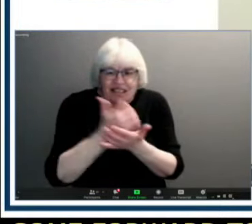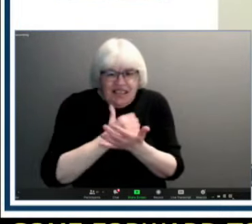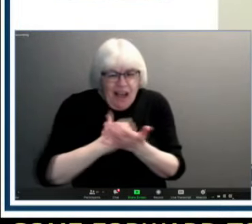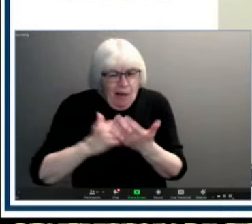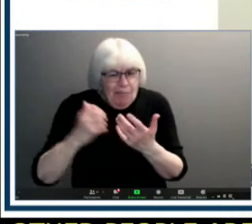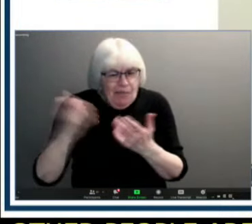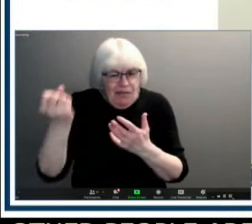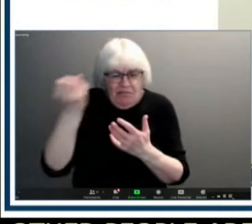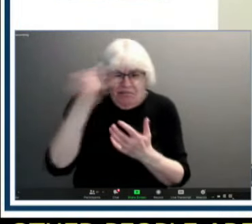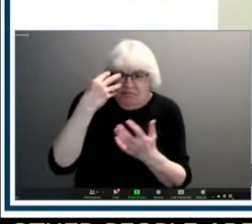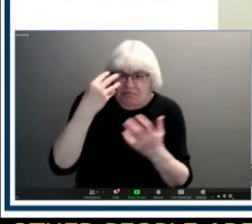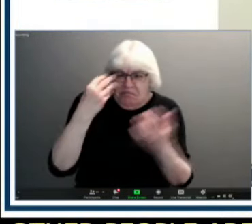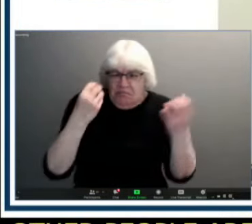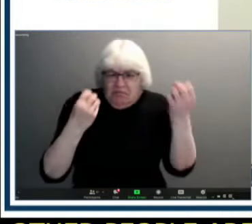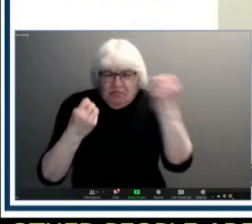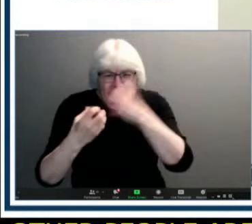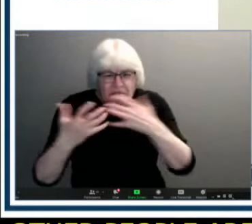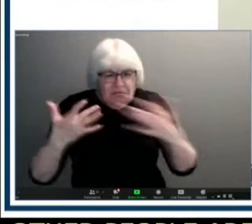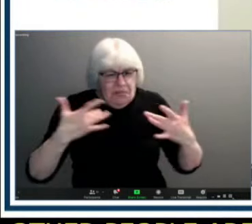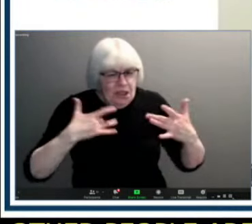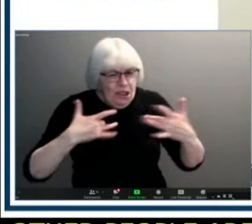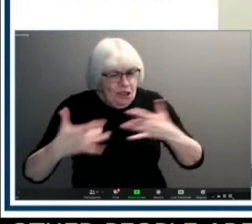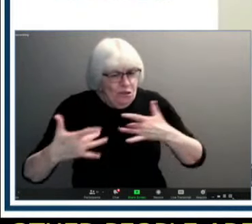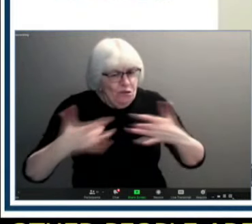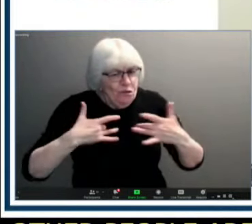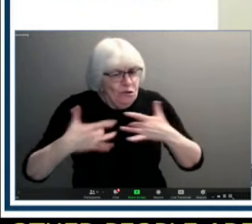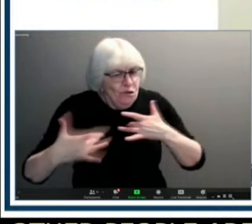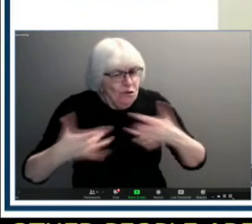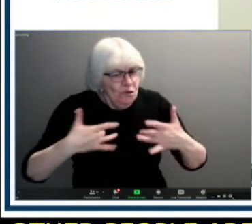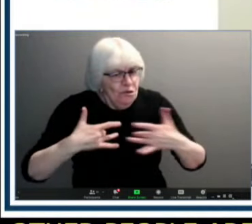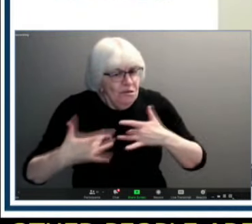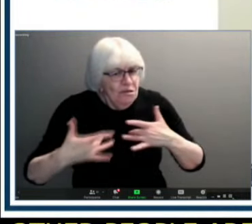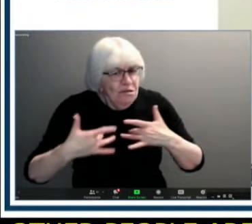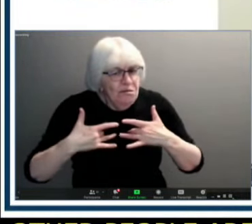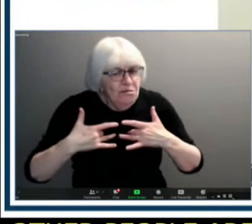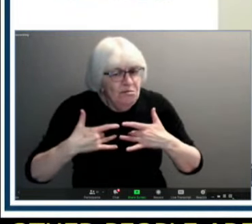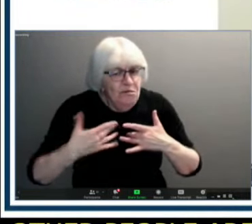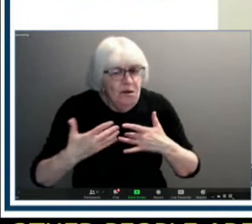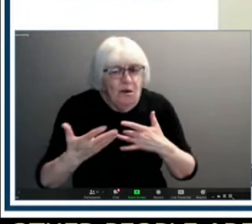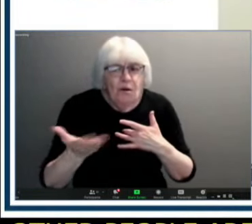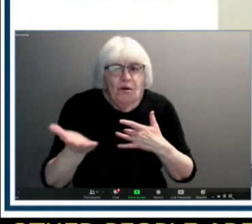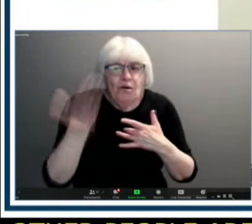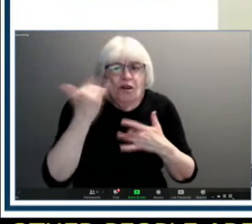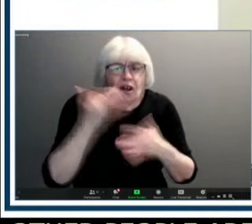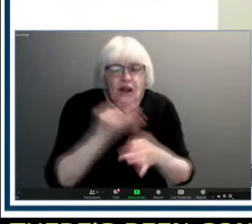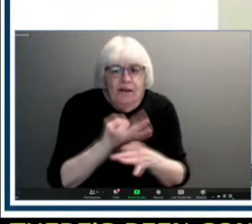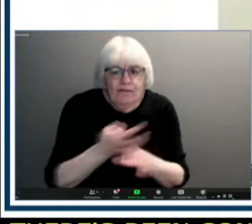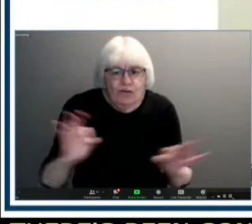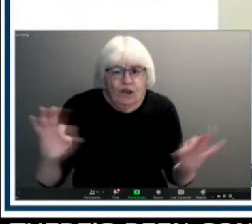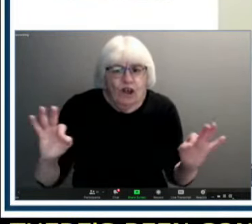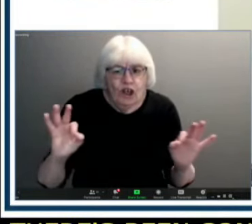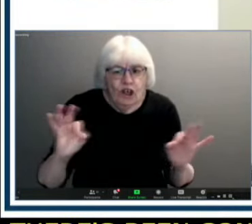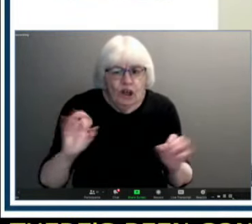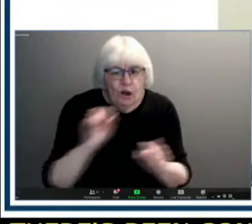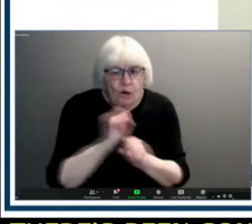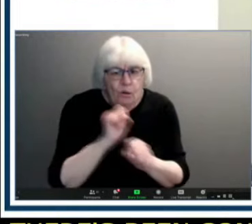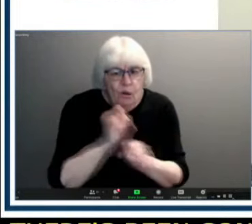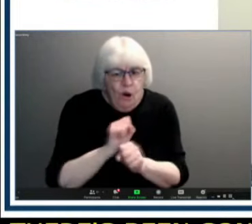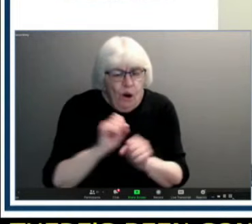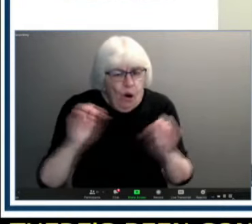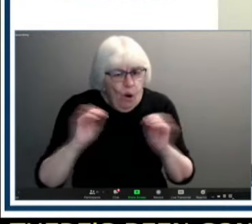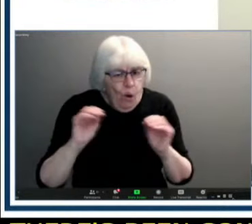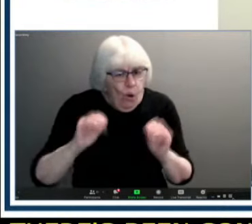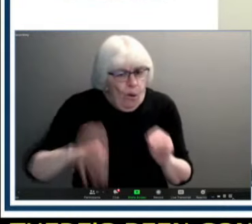people are either being asked to work for free or if they're coming to work on a payment basis,